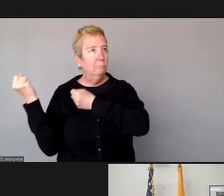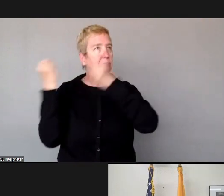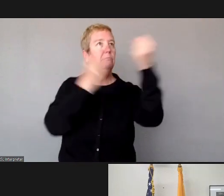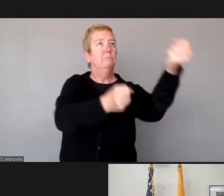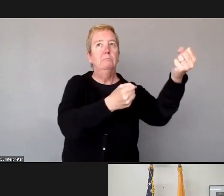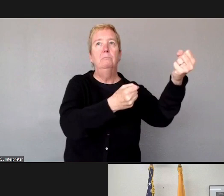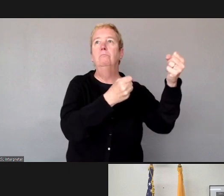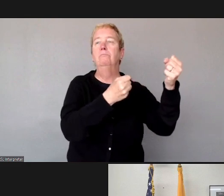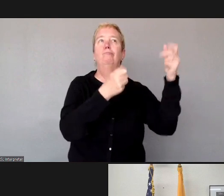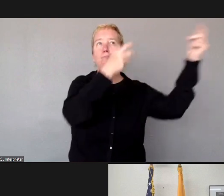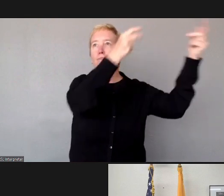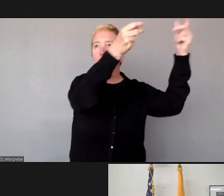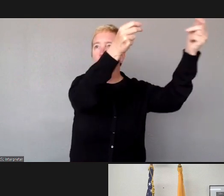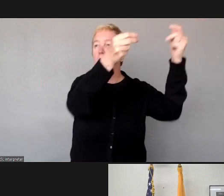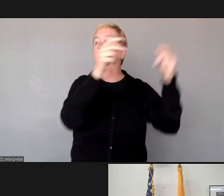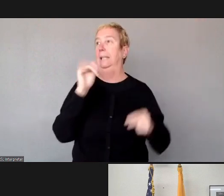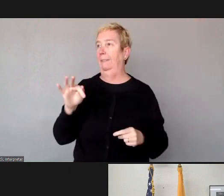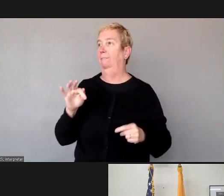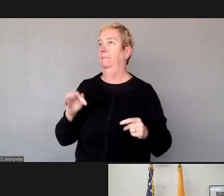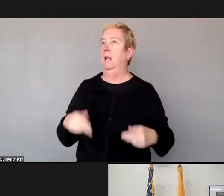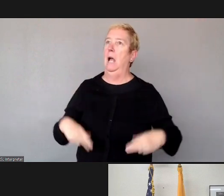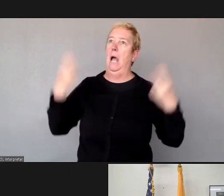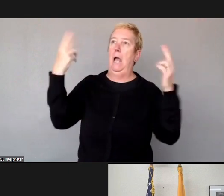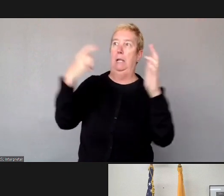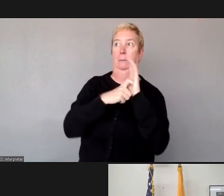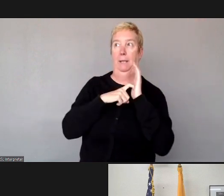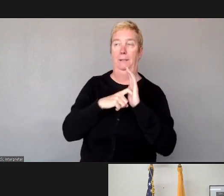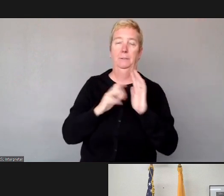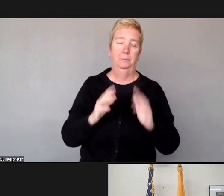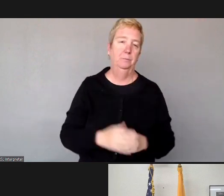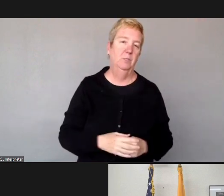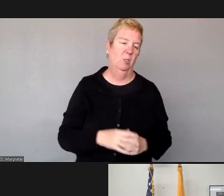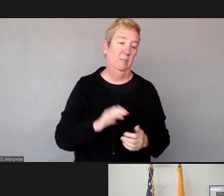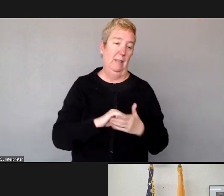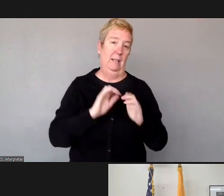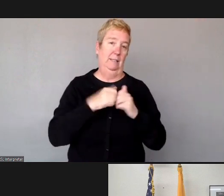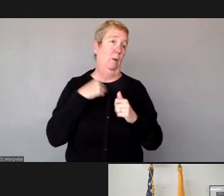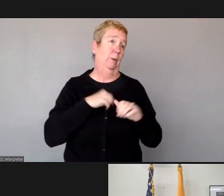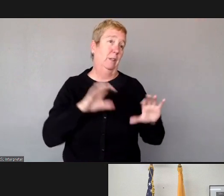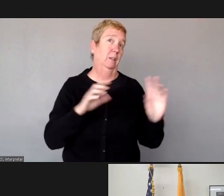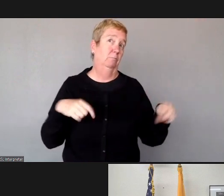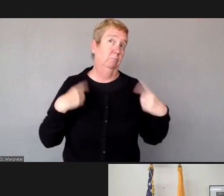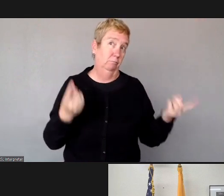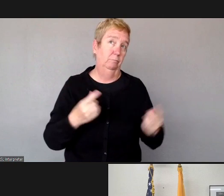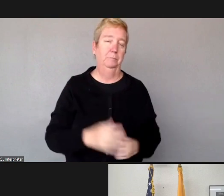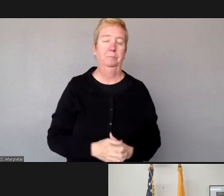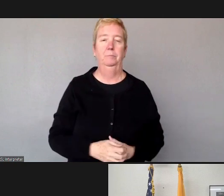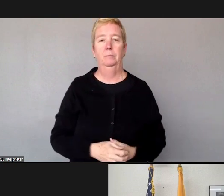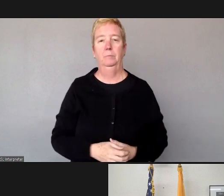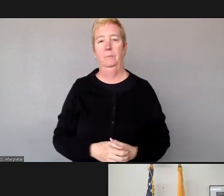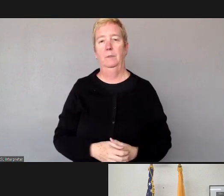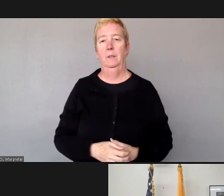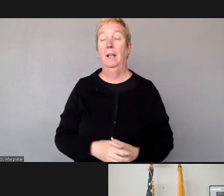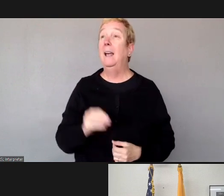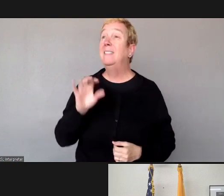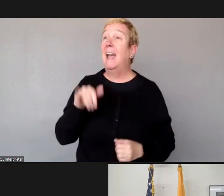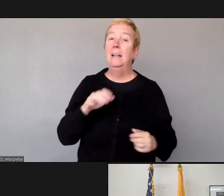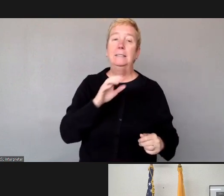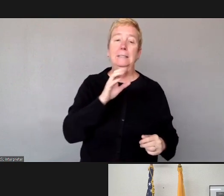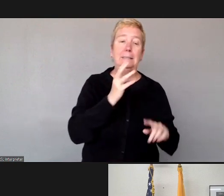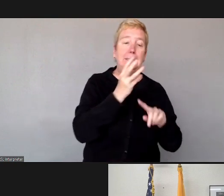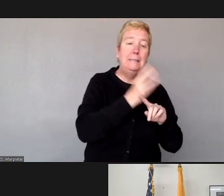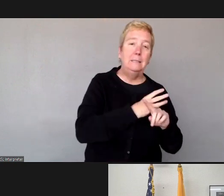out if there's a huge demand. So that's kind of how we've been running things. It's the same thing with the 6 months to 4-year-old vaccines. We